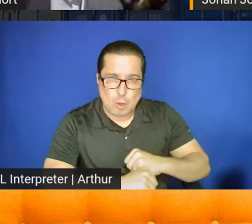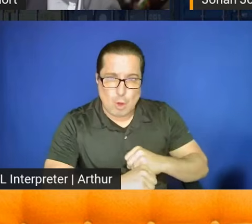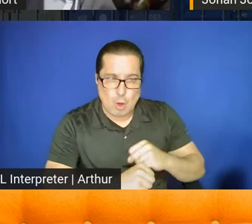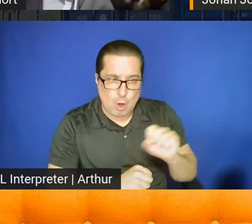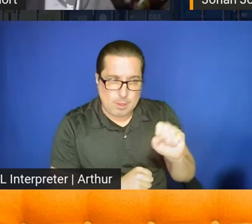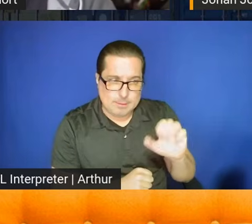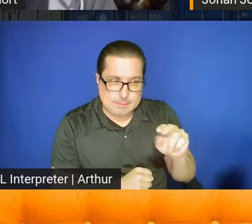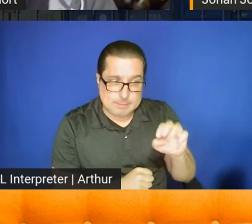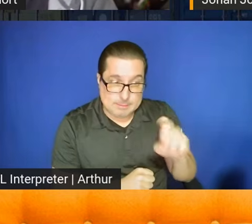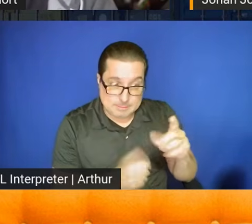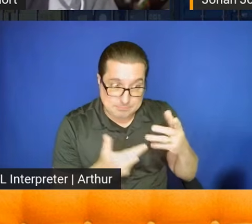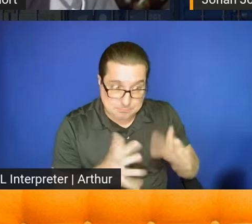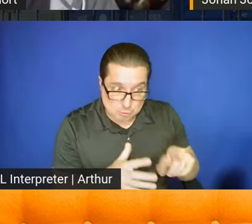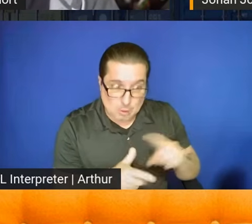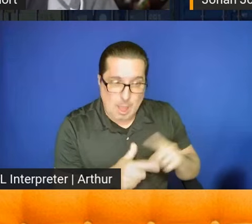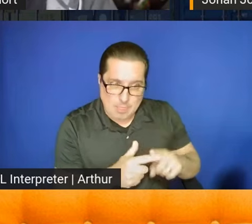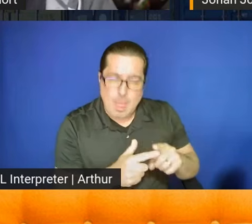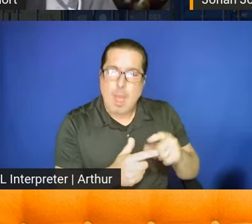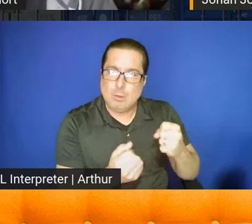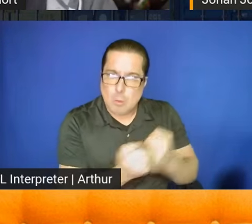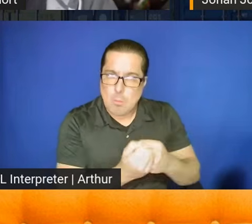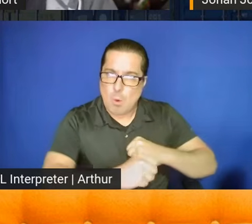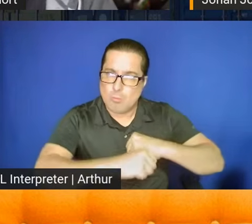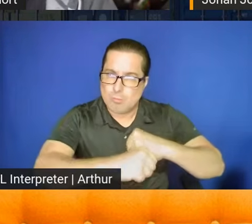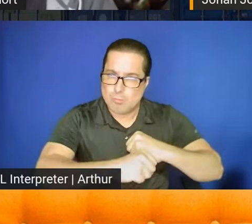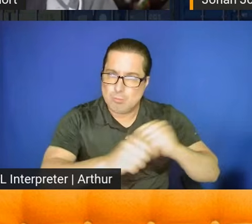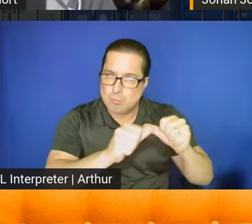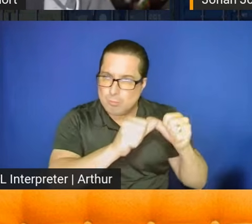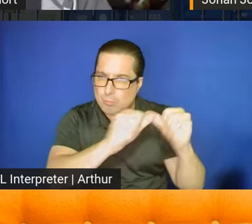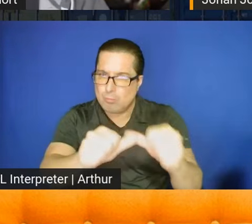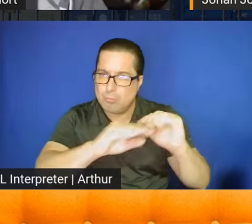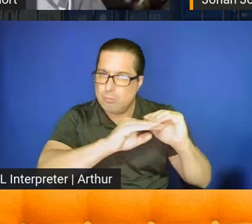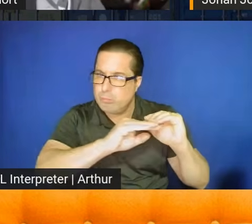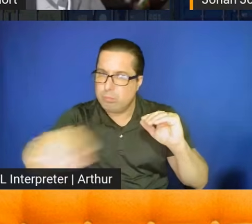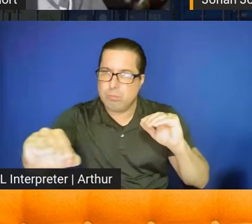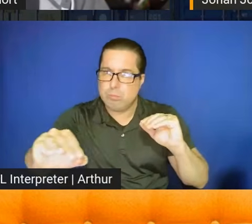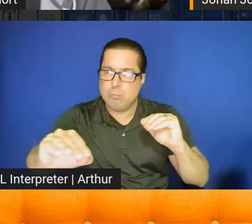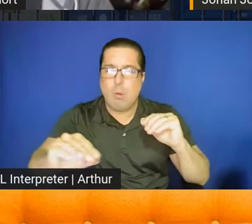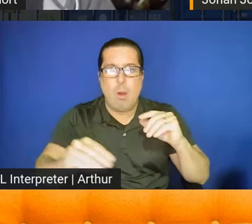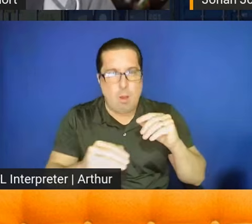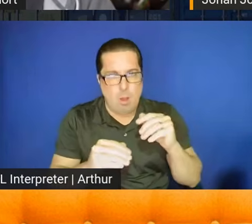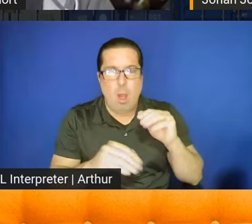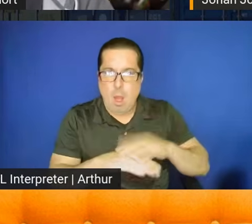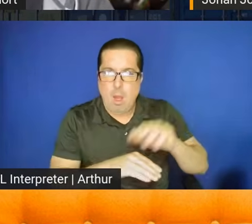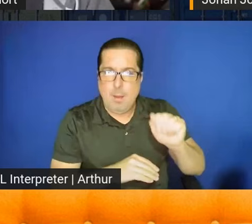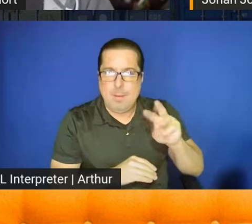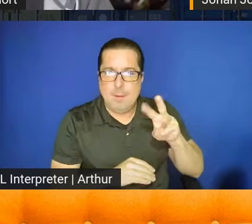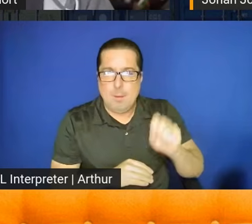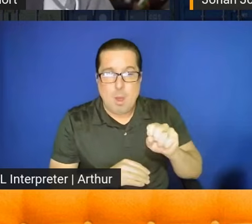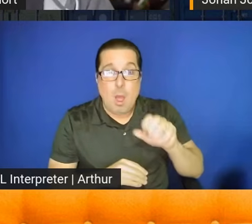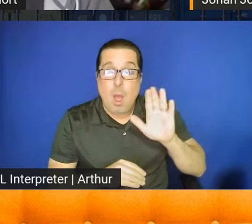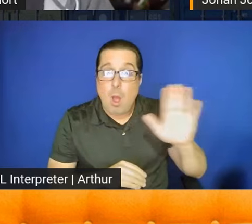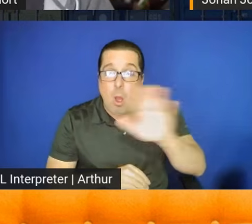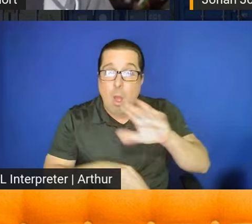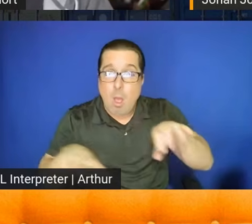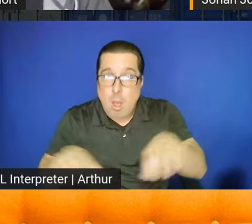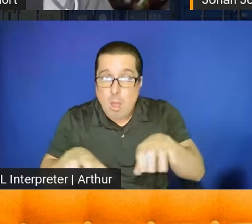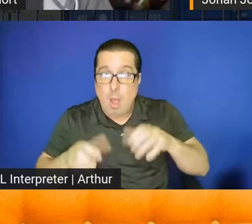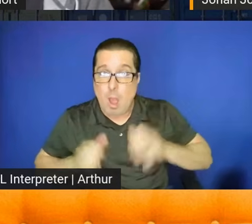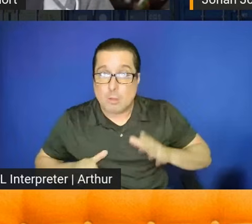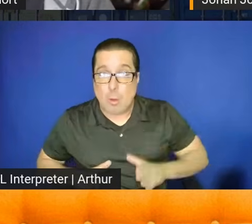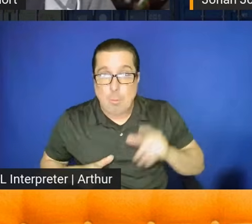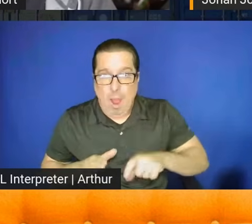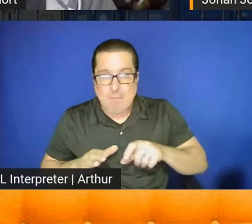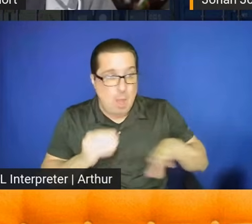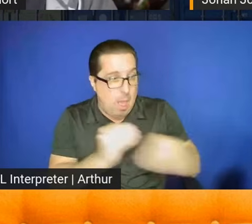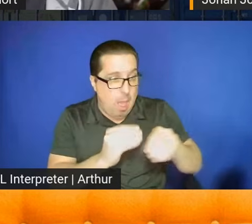and supported fully by AWS. And so I think that would take away a lot of the time and effort customer perhaps